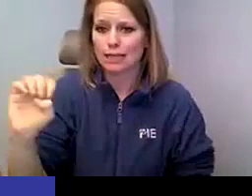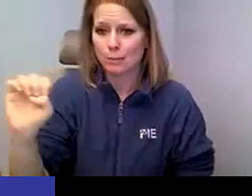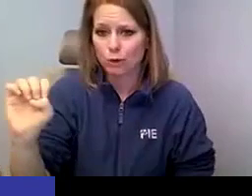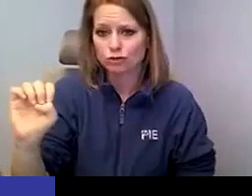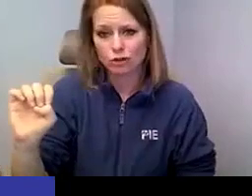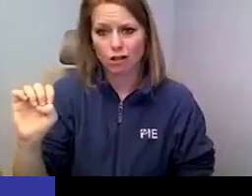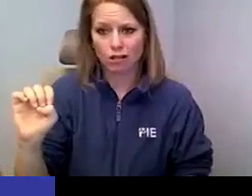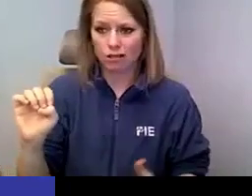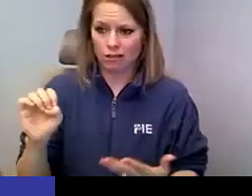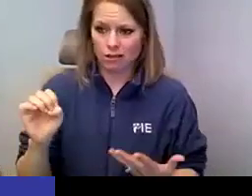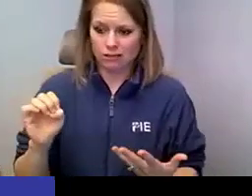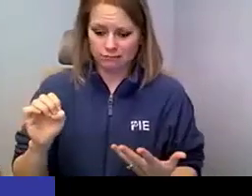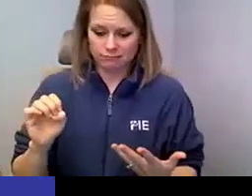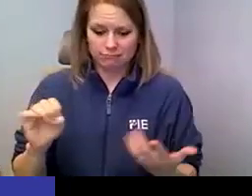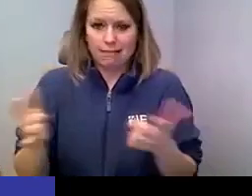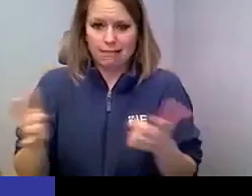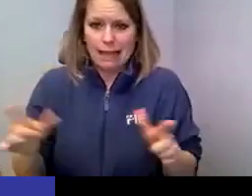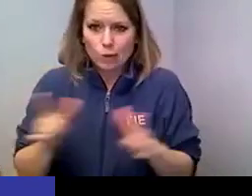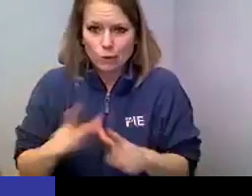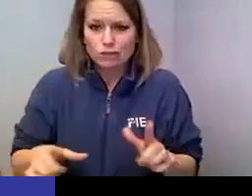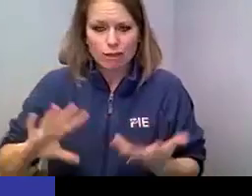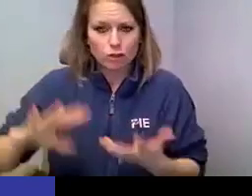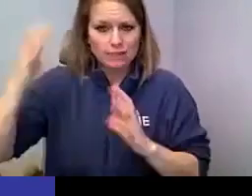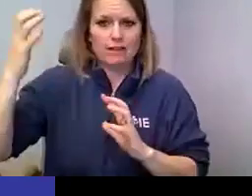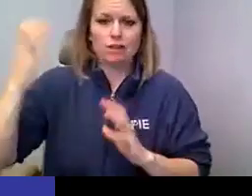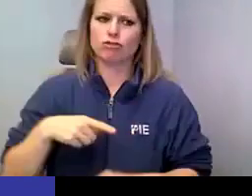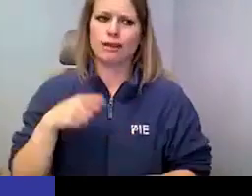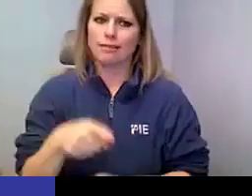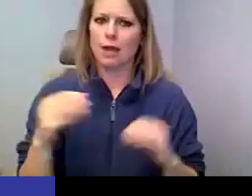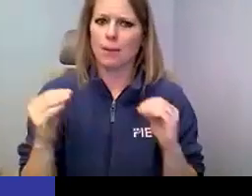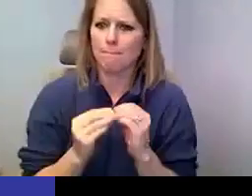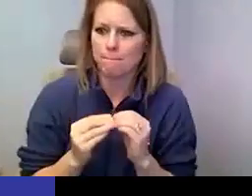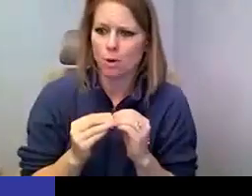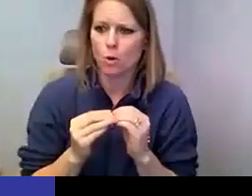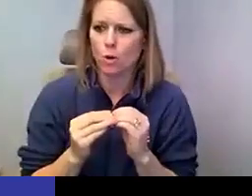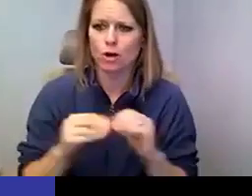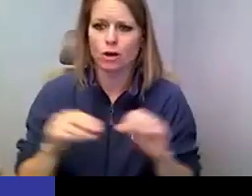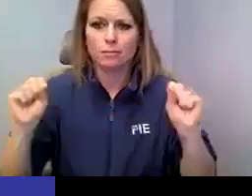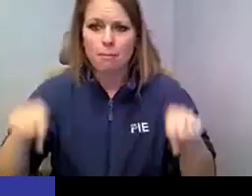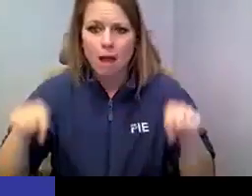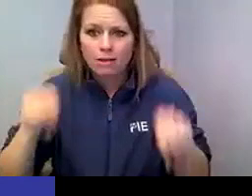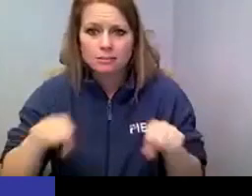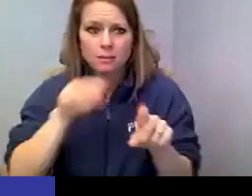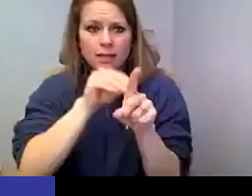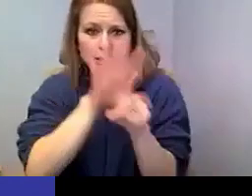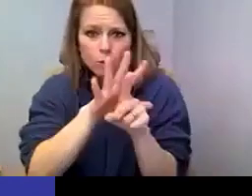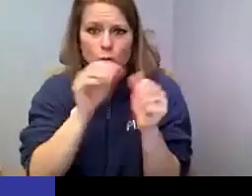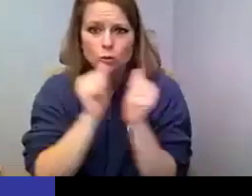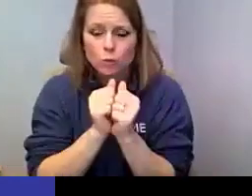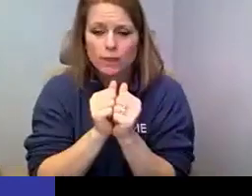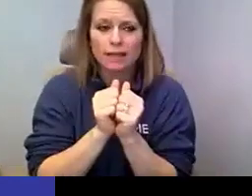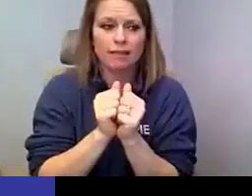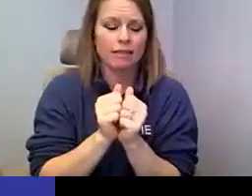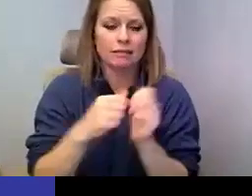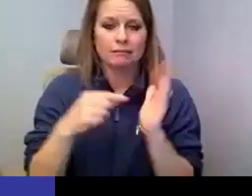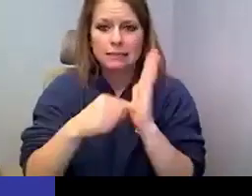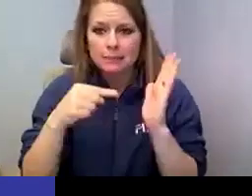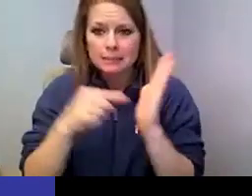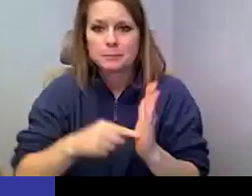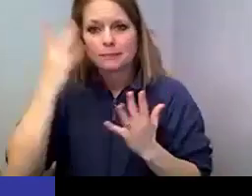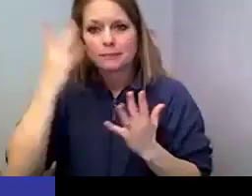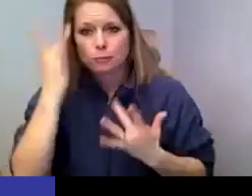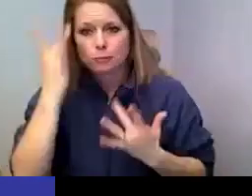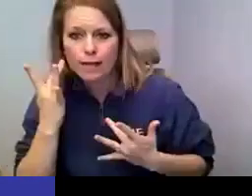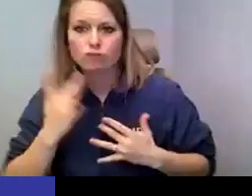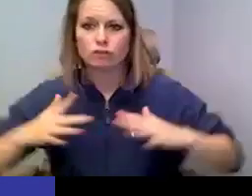They're more vulnerable to symptoms and things like depression and anxiety and things like that. So